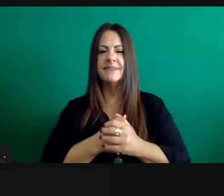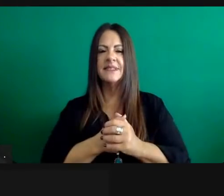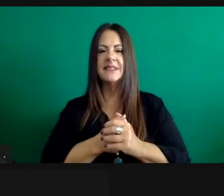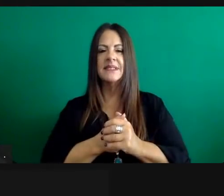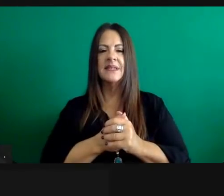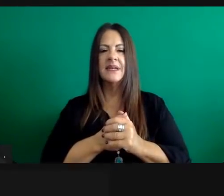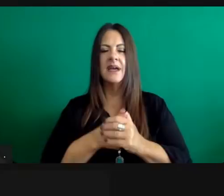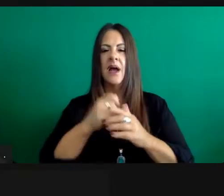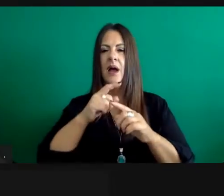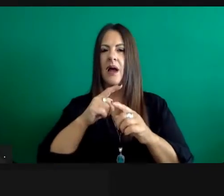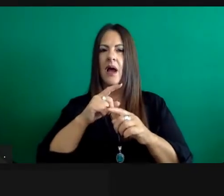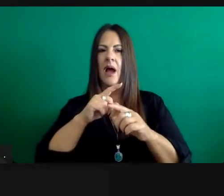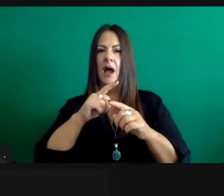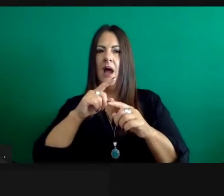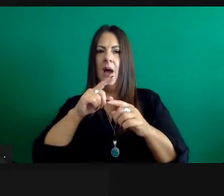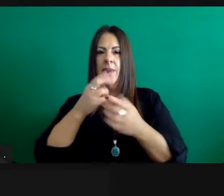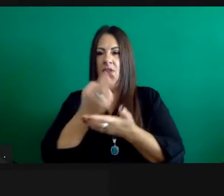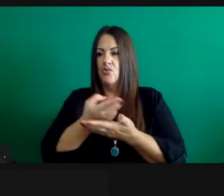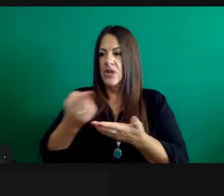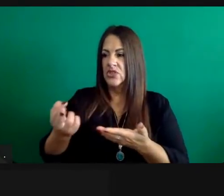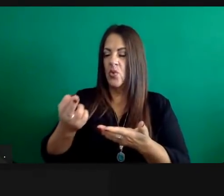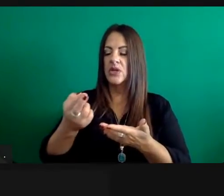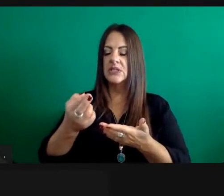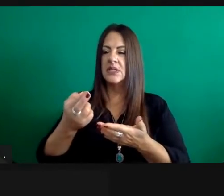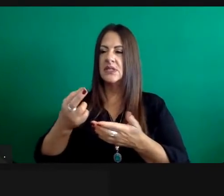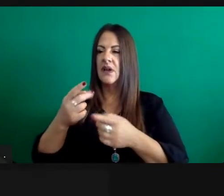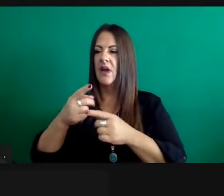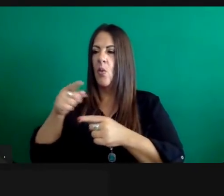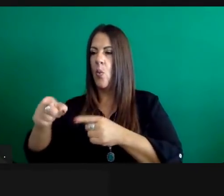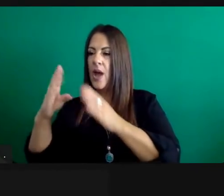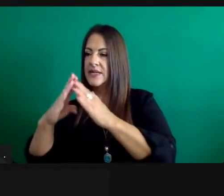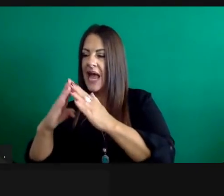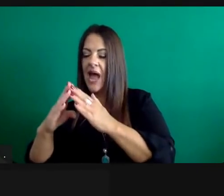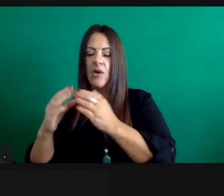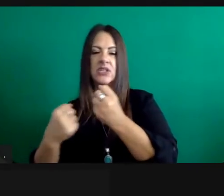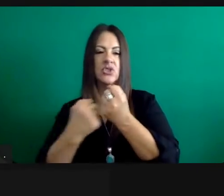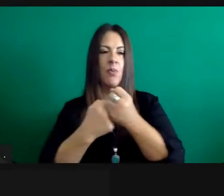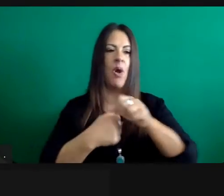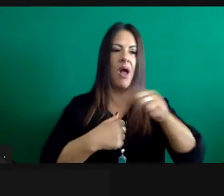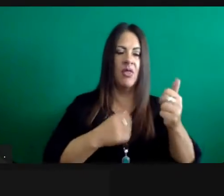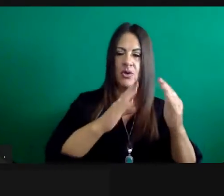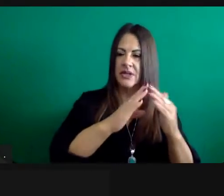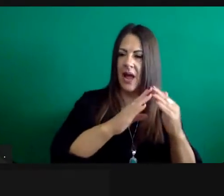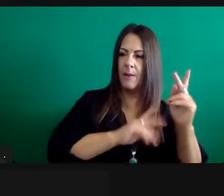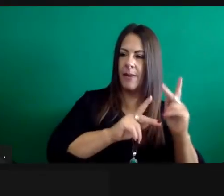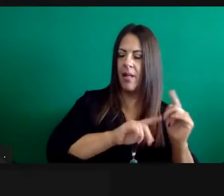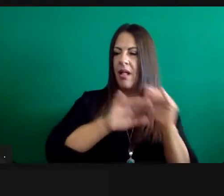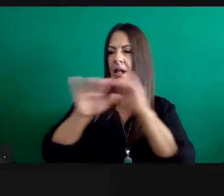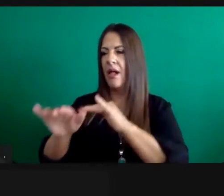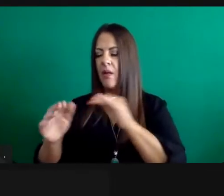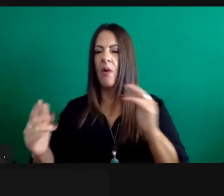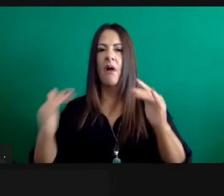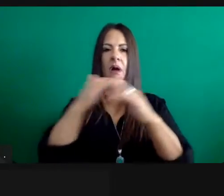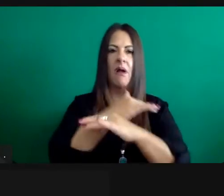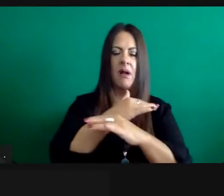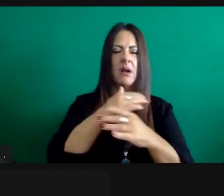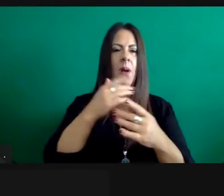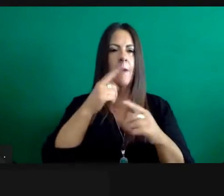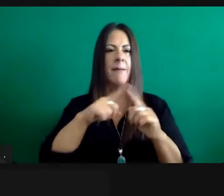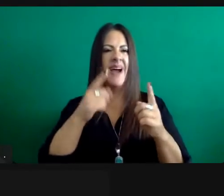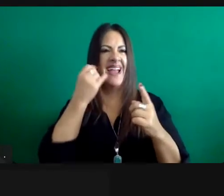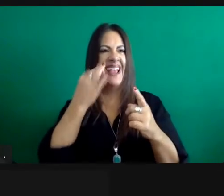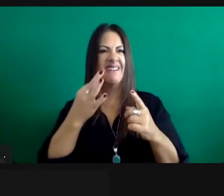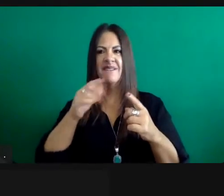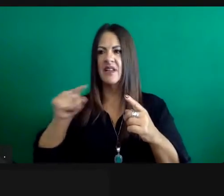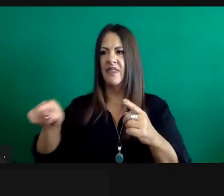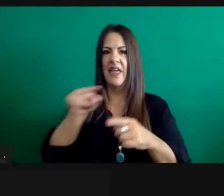our hospital delivery system, making sure that if any region were to have a sudden increase in pressure on